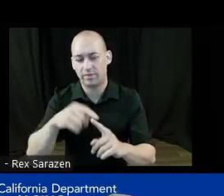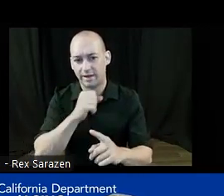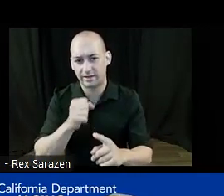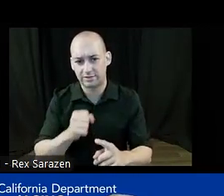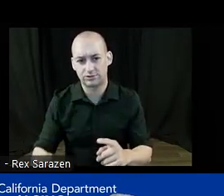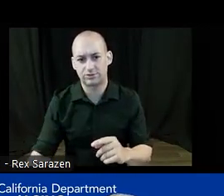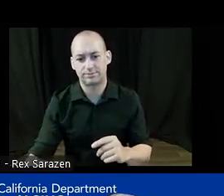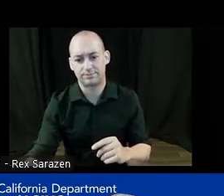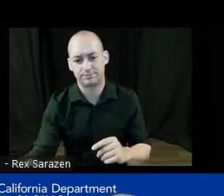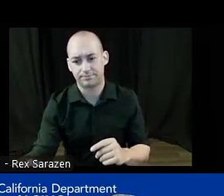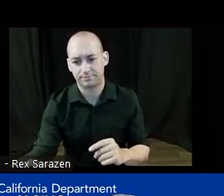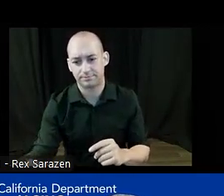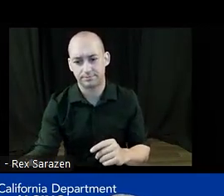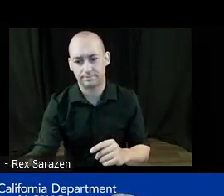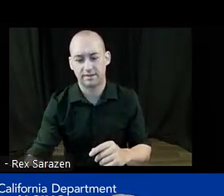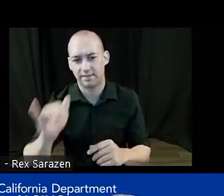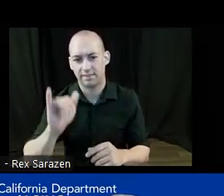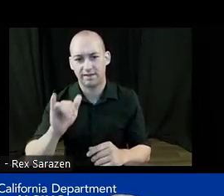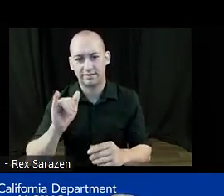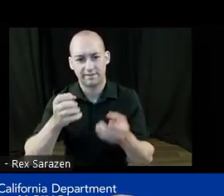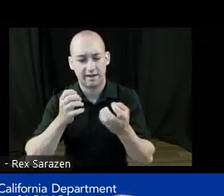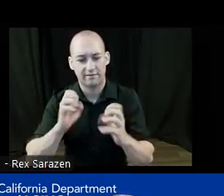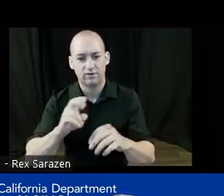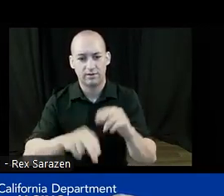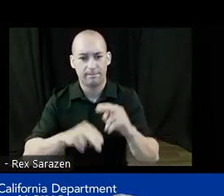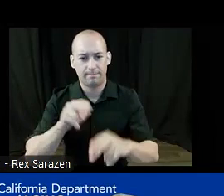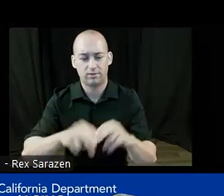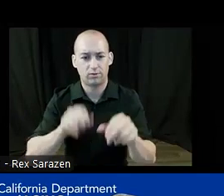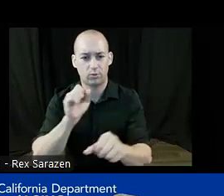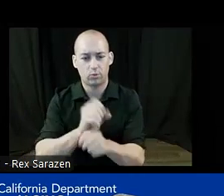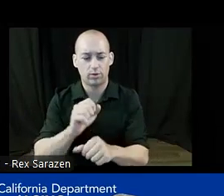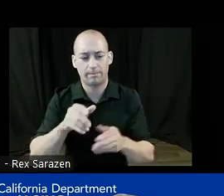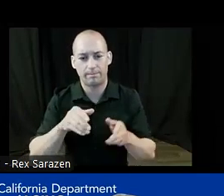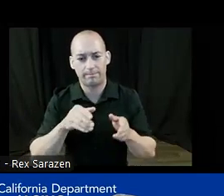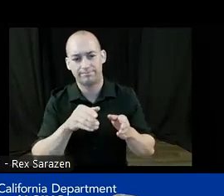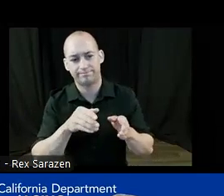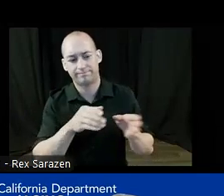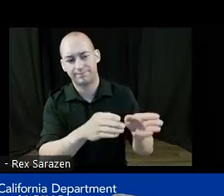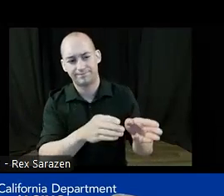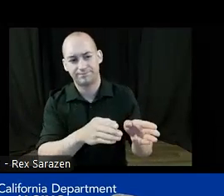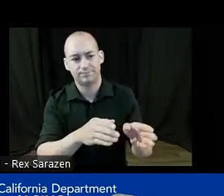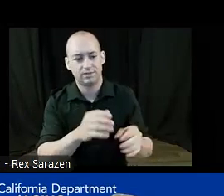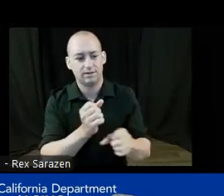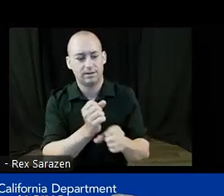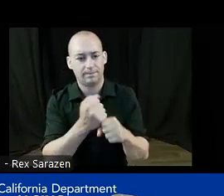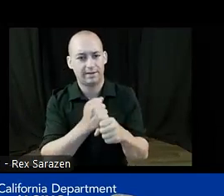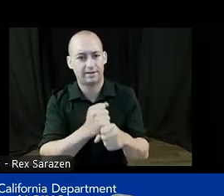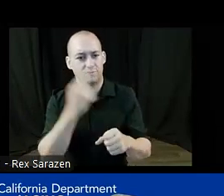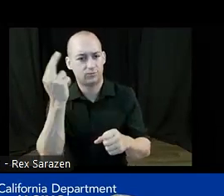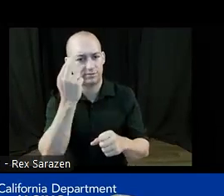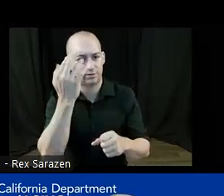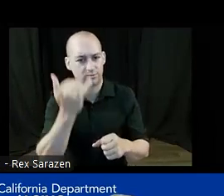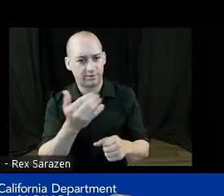in the Master Plan for Aging, to build the workforce pipeline and to develop training and incentives for the direct care